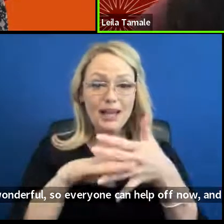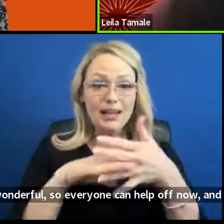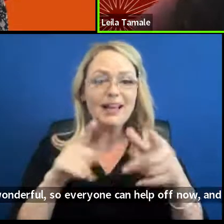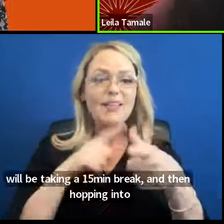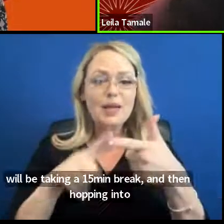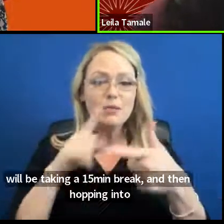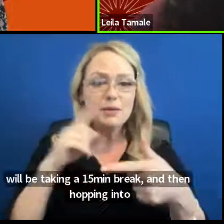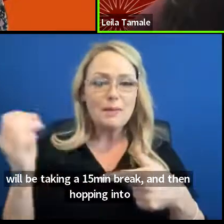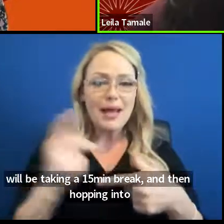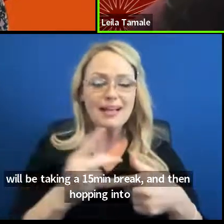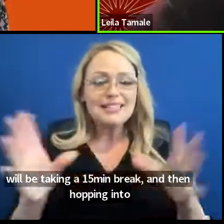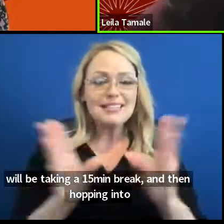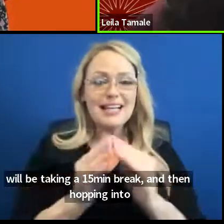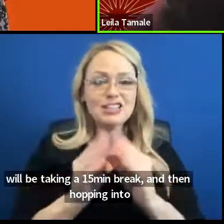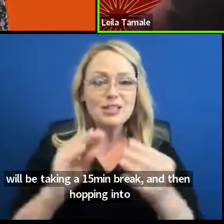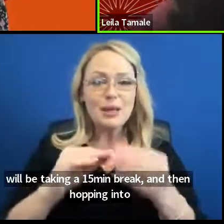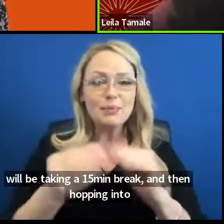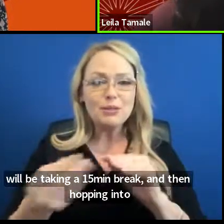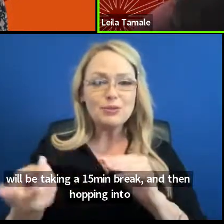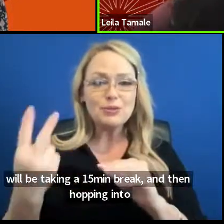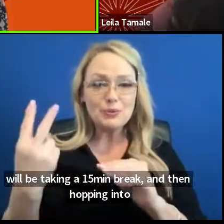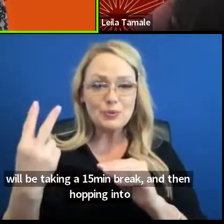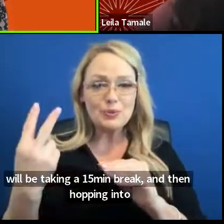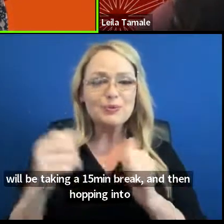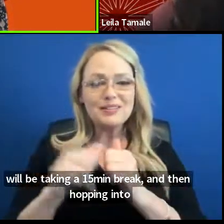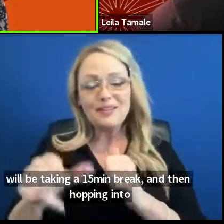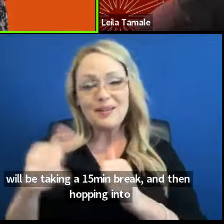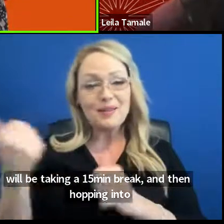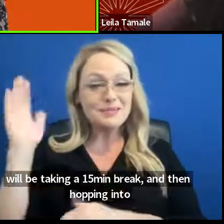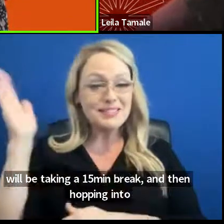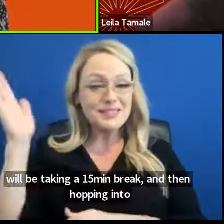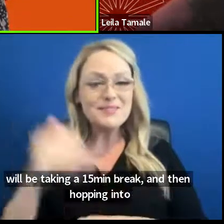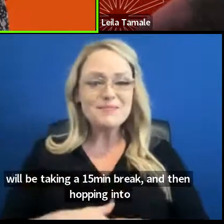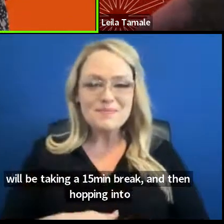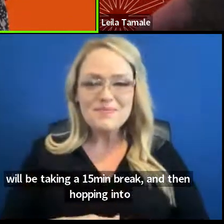our session 2 with Sogorea Te Land Trust.